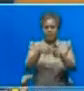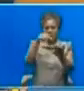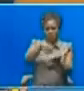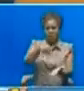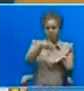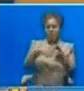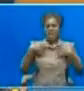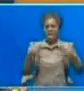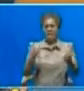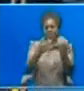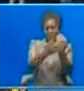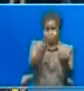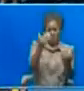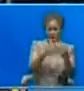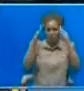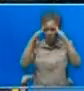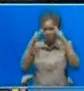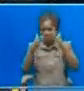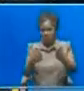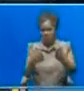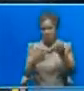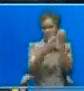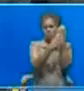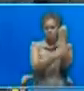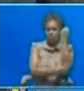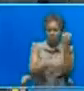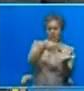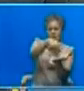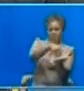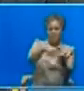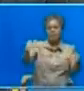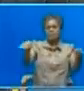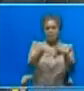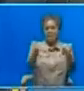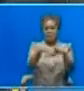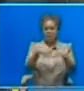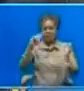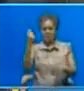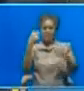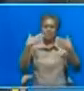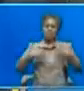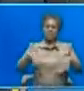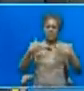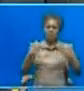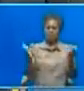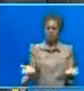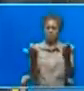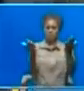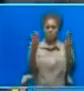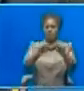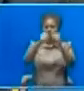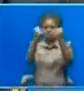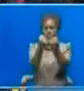care with an initial focus on the poor and vulnerable members of the Kenyan population to enhance